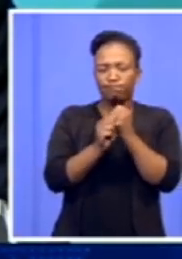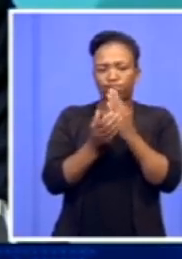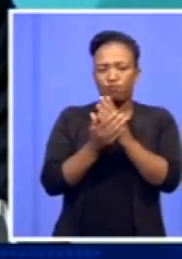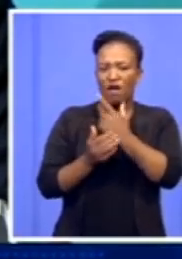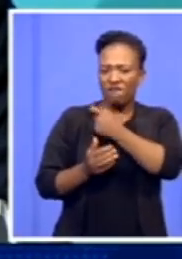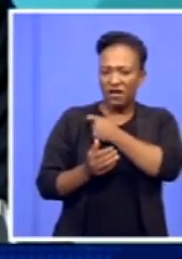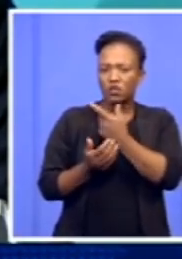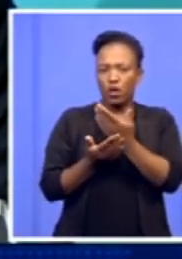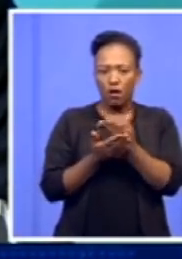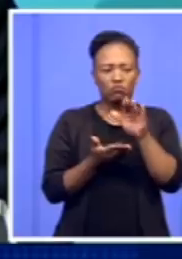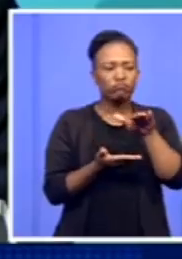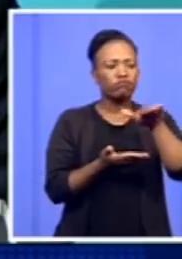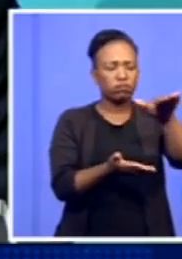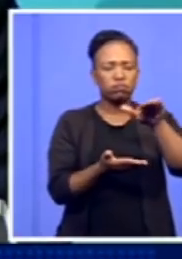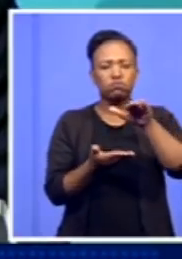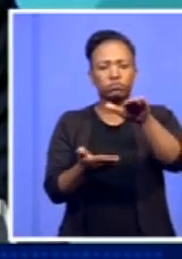in a fairer way,